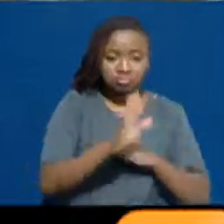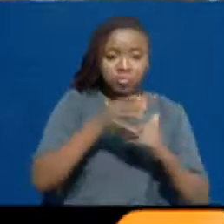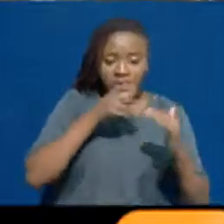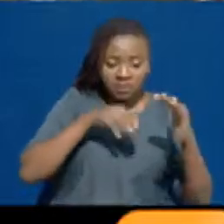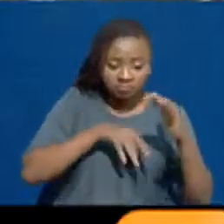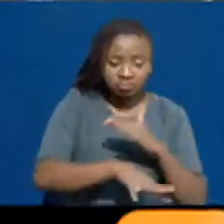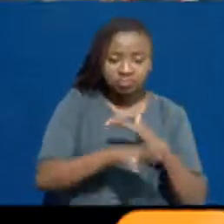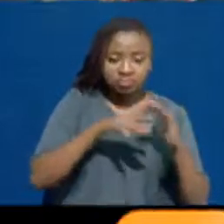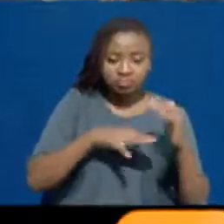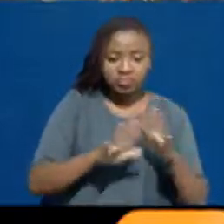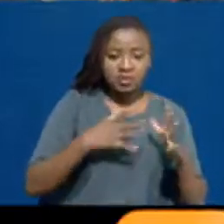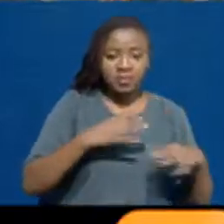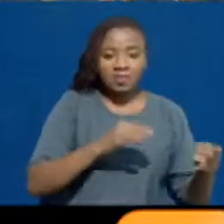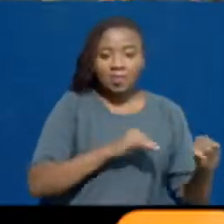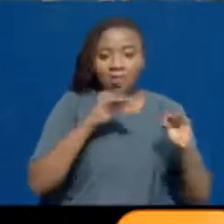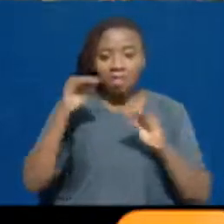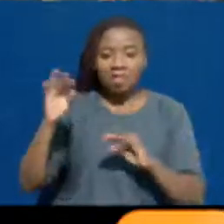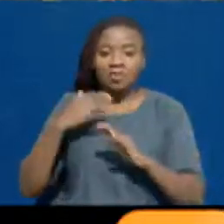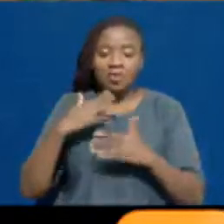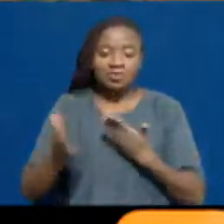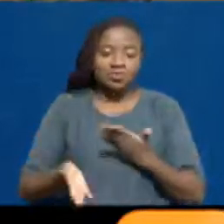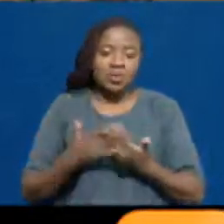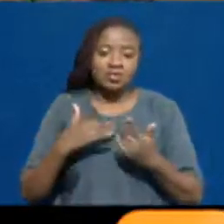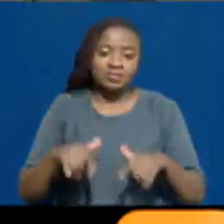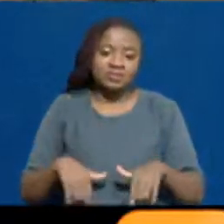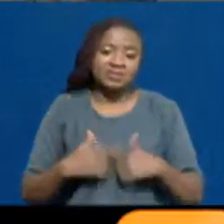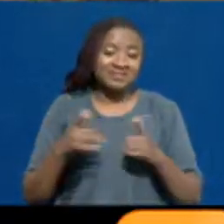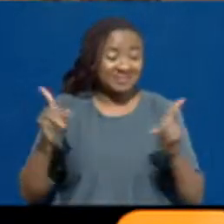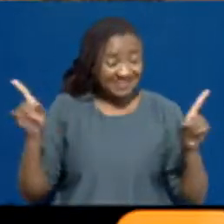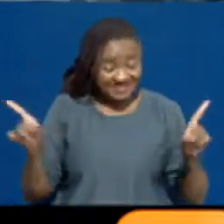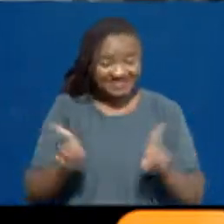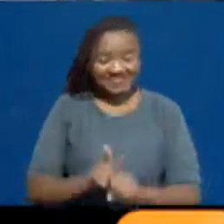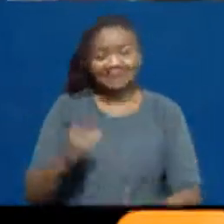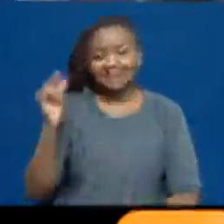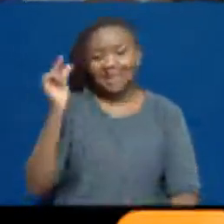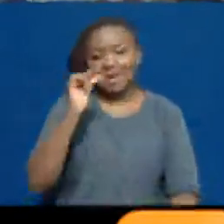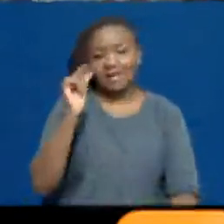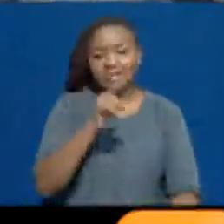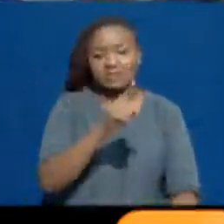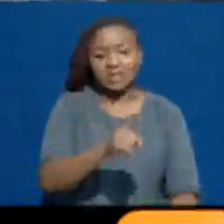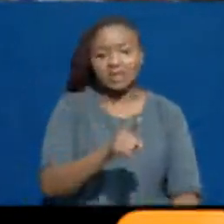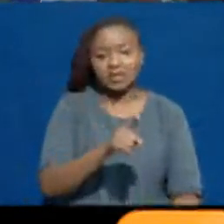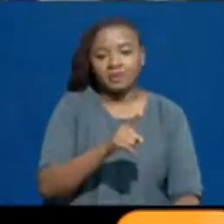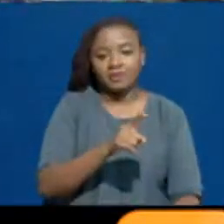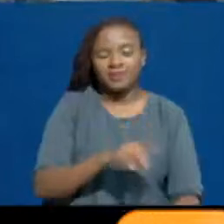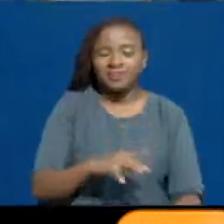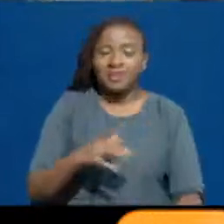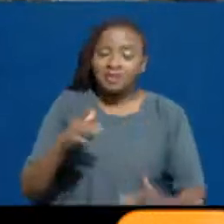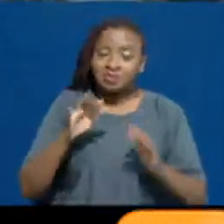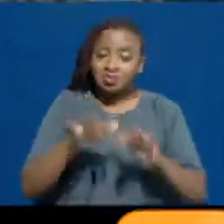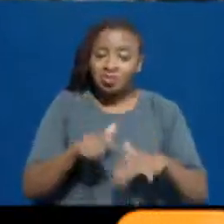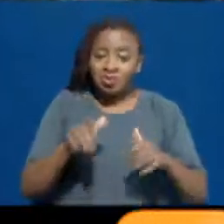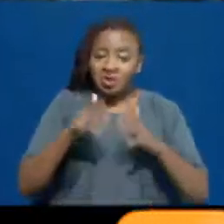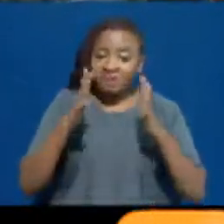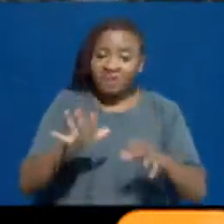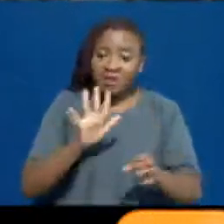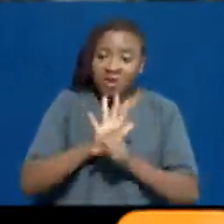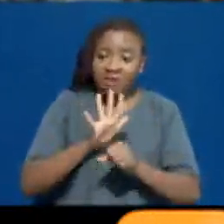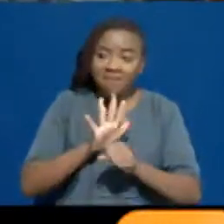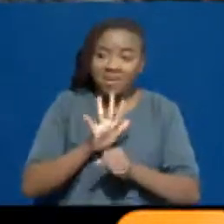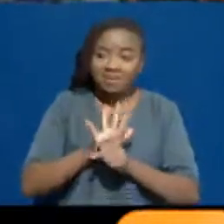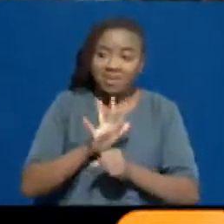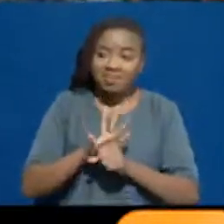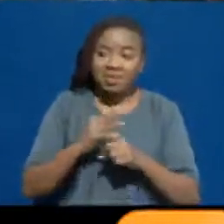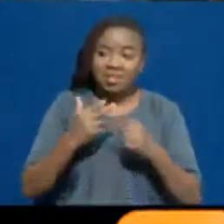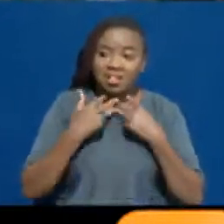the situation we're talking about even in Garissa as we speak. So farmers have been marooned in their farms. They are